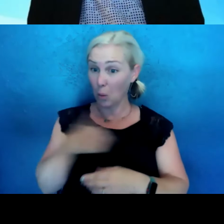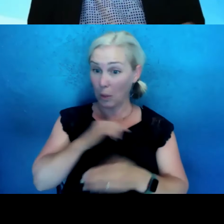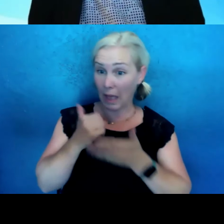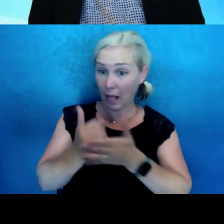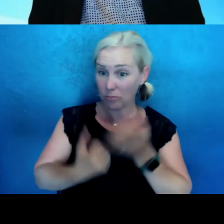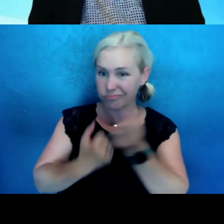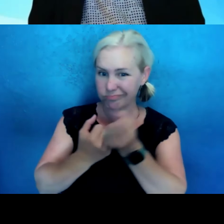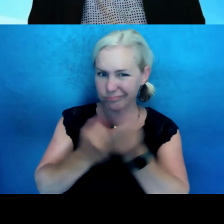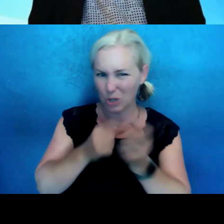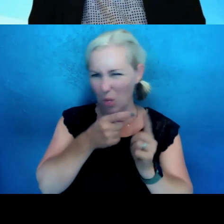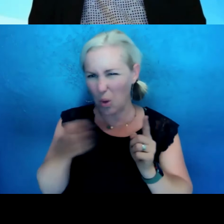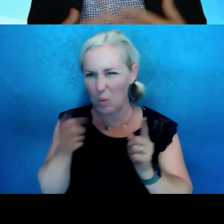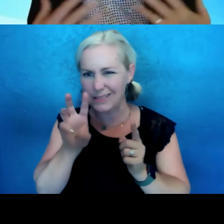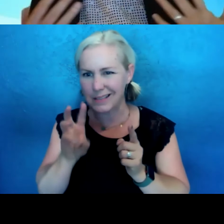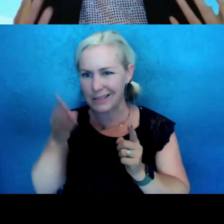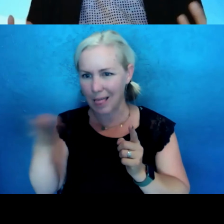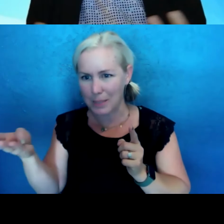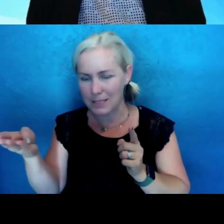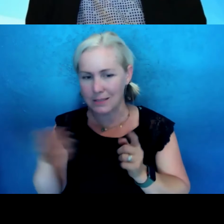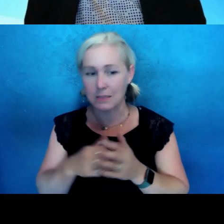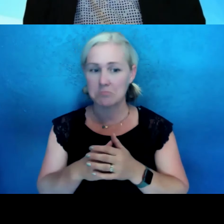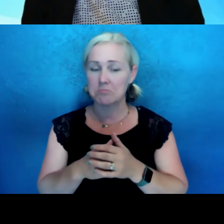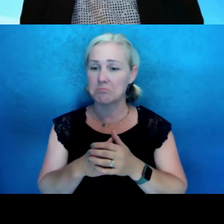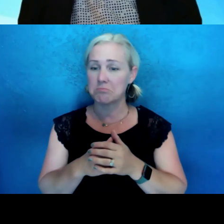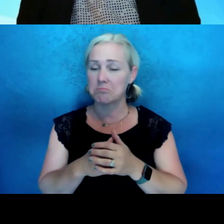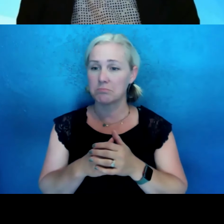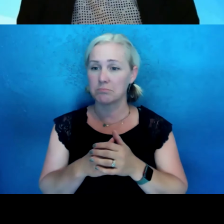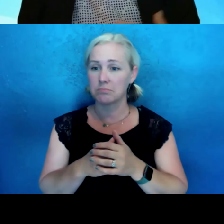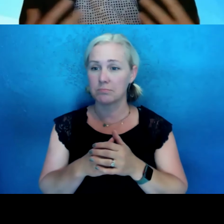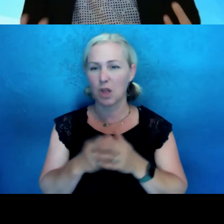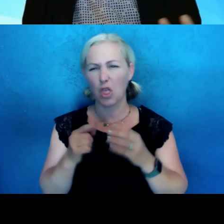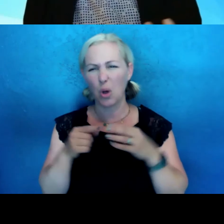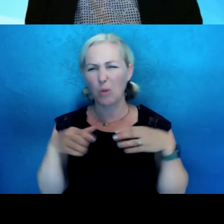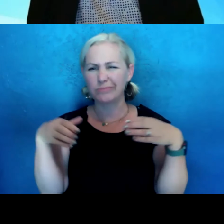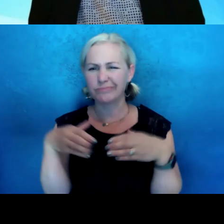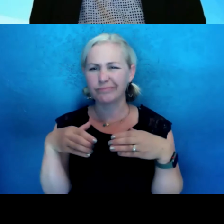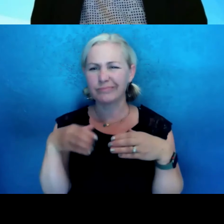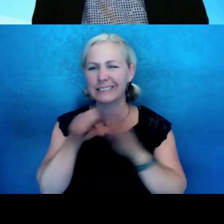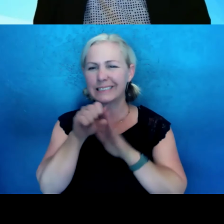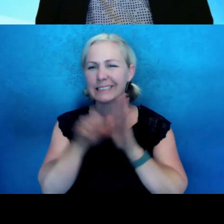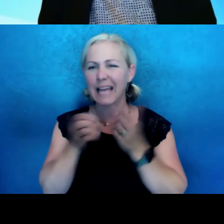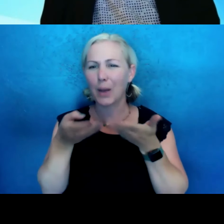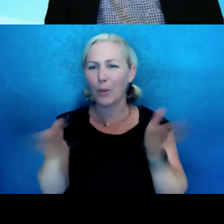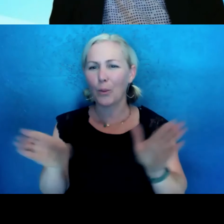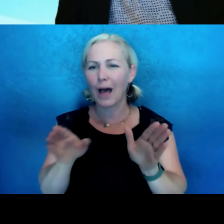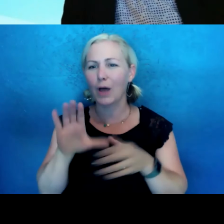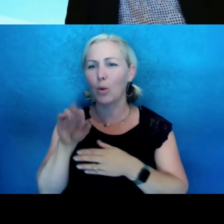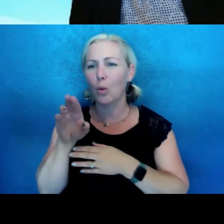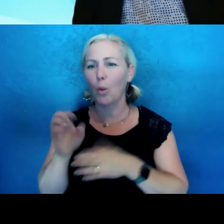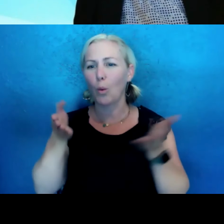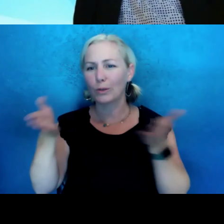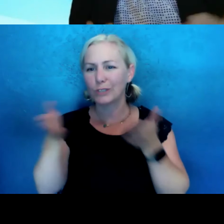with that statewide one door, that statewide core services, statewide standards for training and